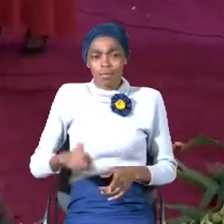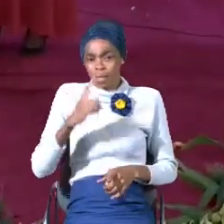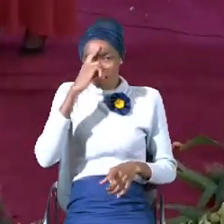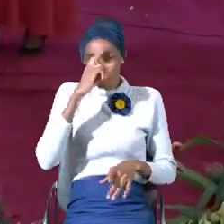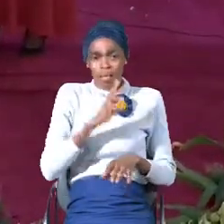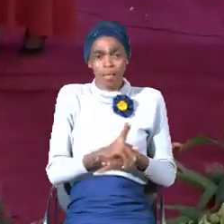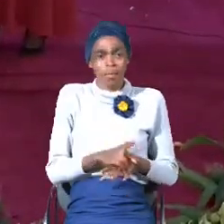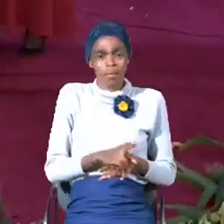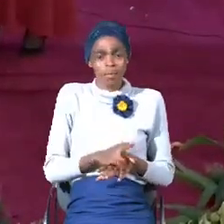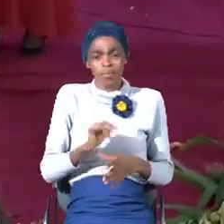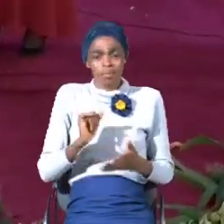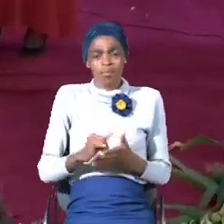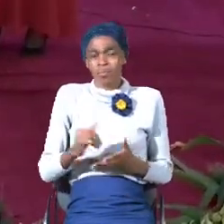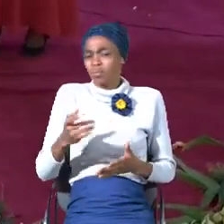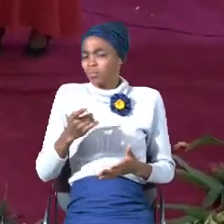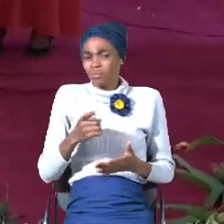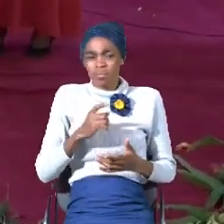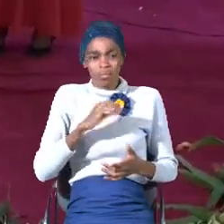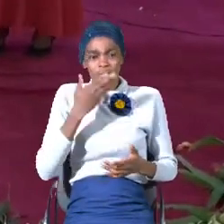sicknesses,